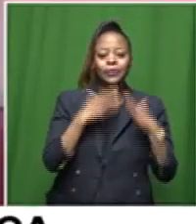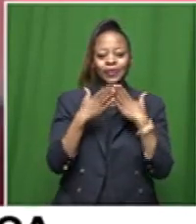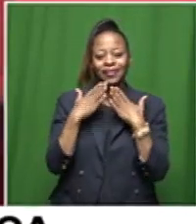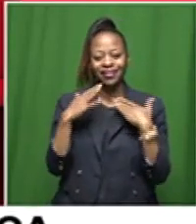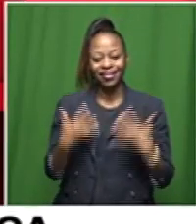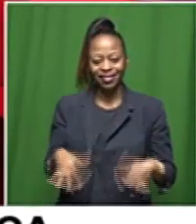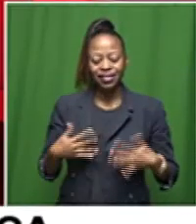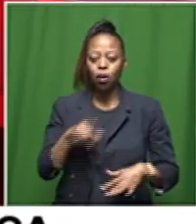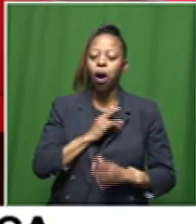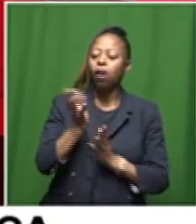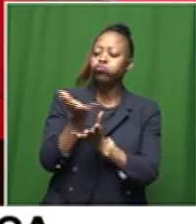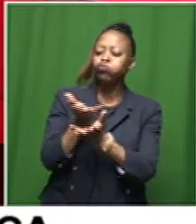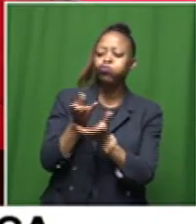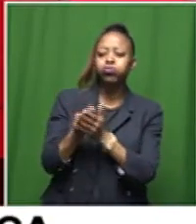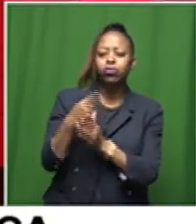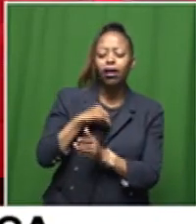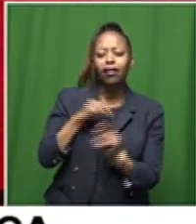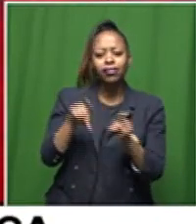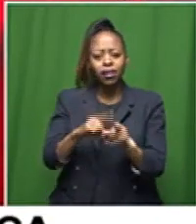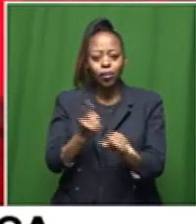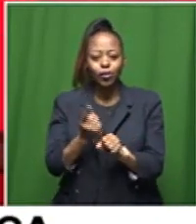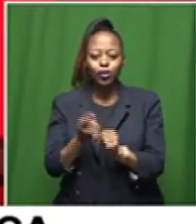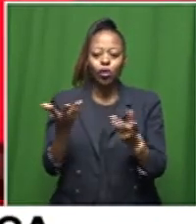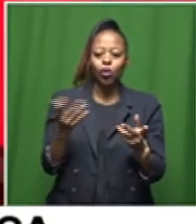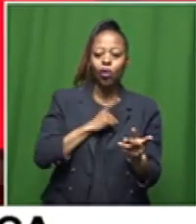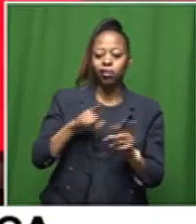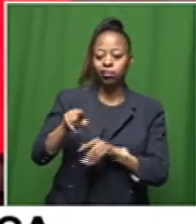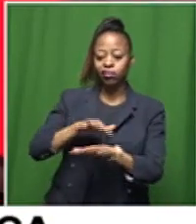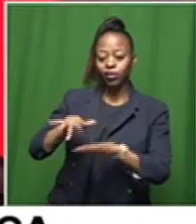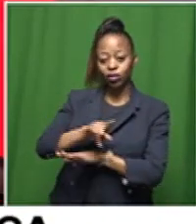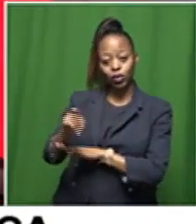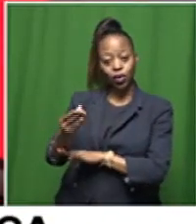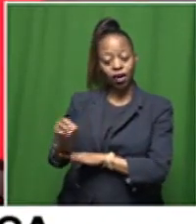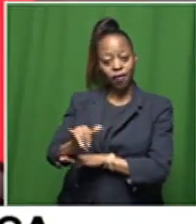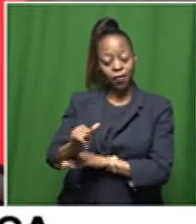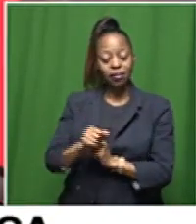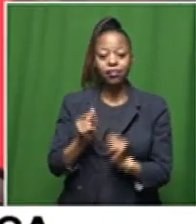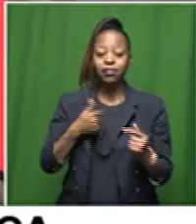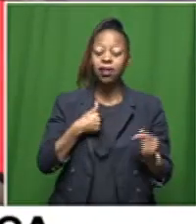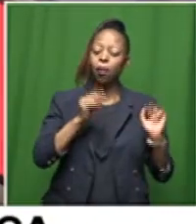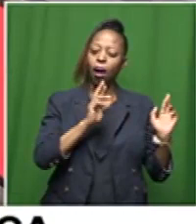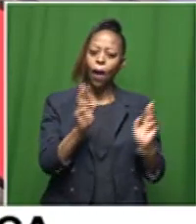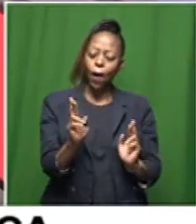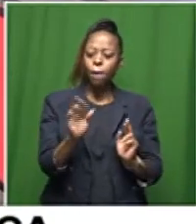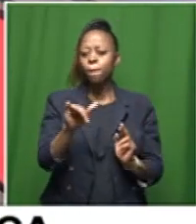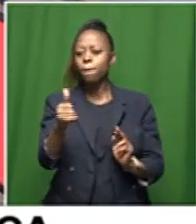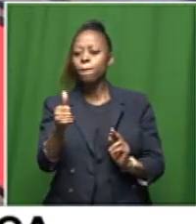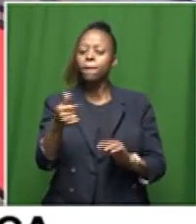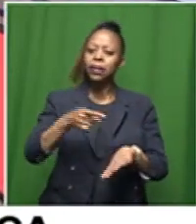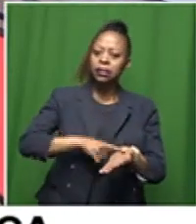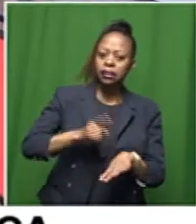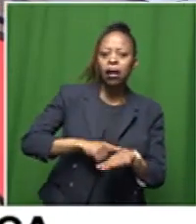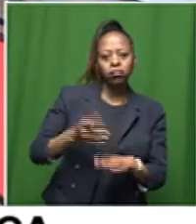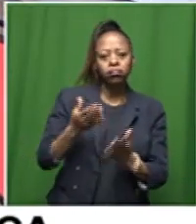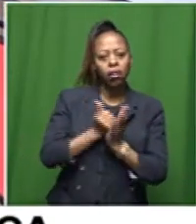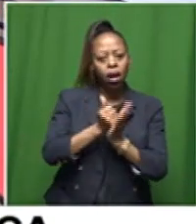Mr. Maluleka, for chatting to us today with respect to the sad situation that you find yourself in. I really hope that you, over the next little while, are able